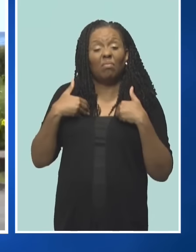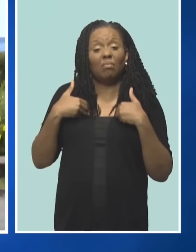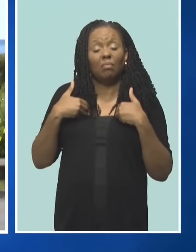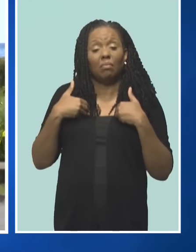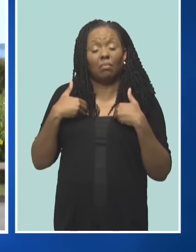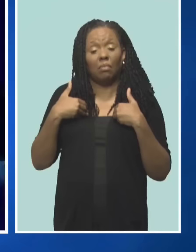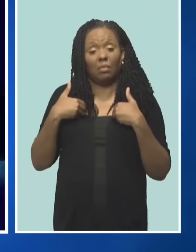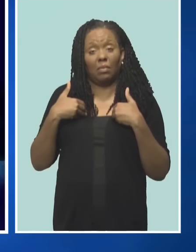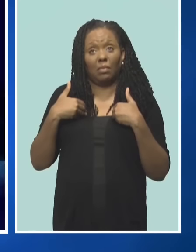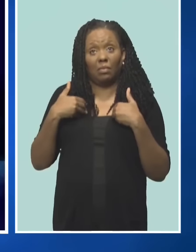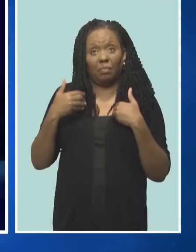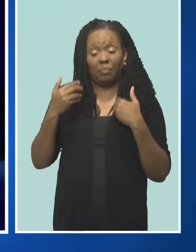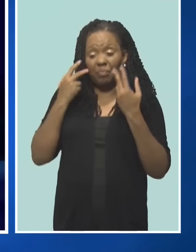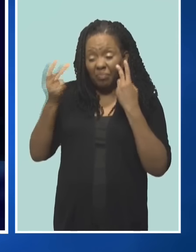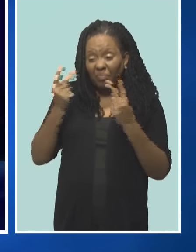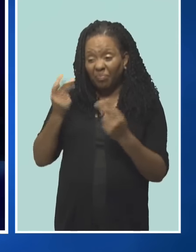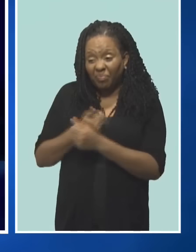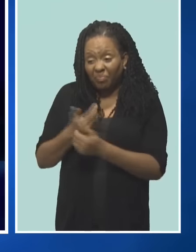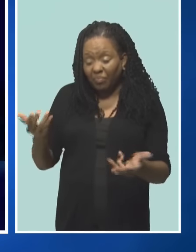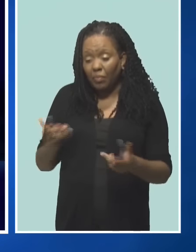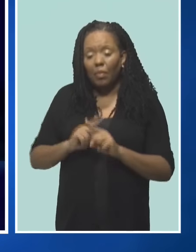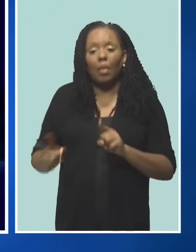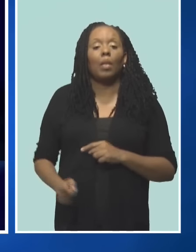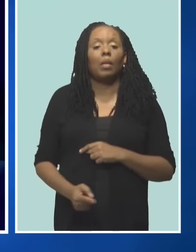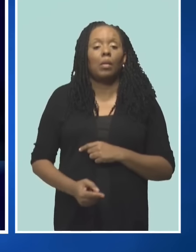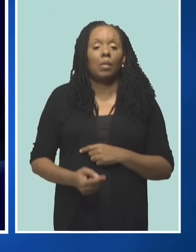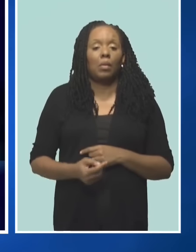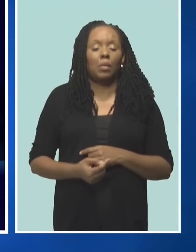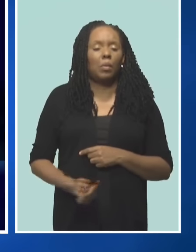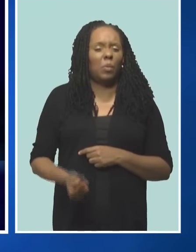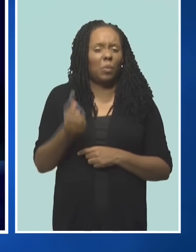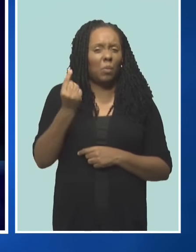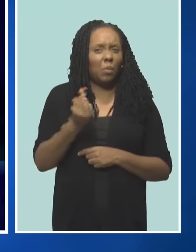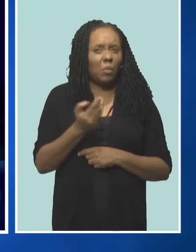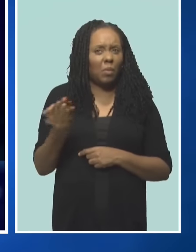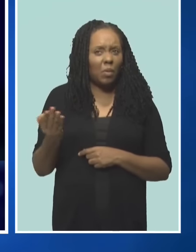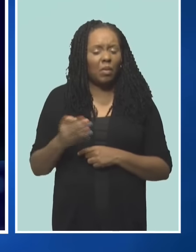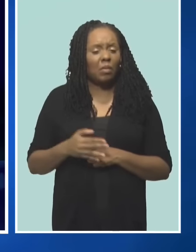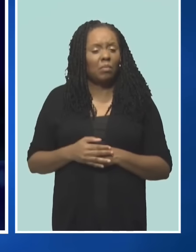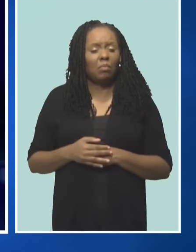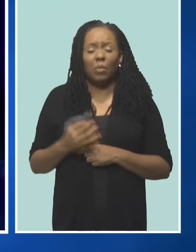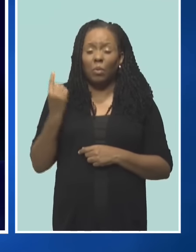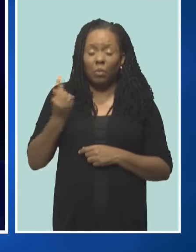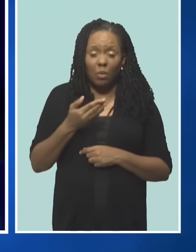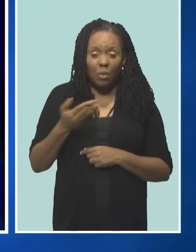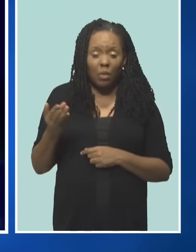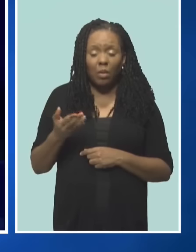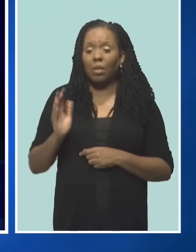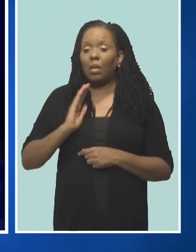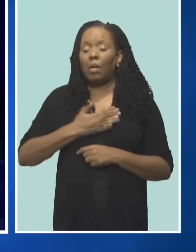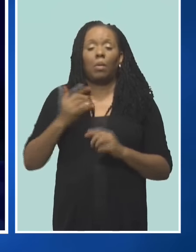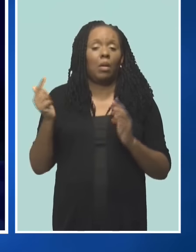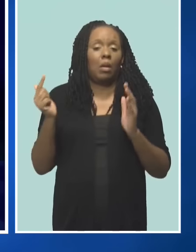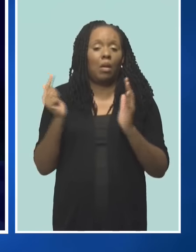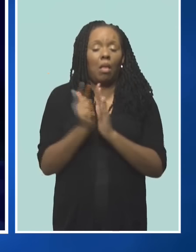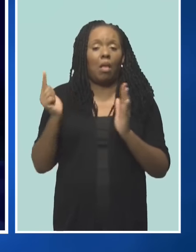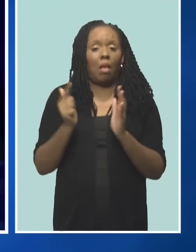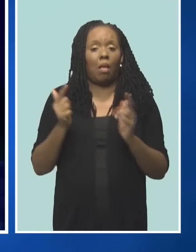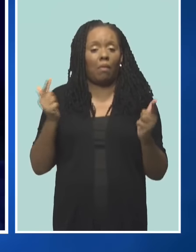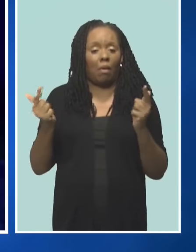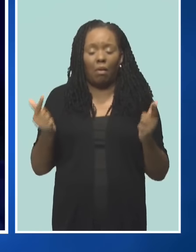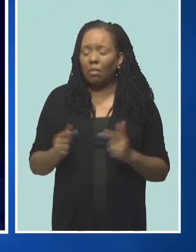picture is, but there's that one annoying factor, the factor of firearms, which